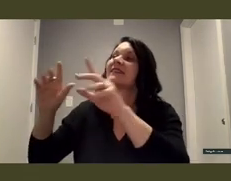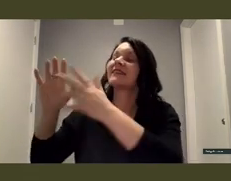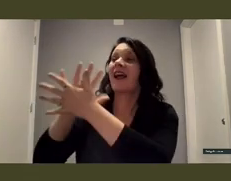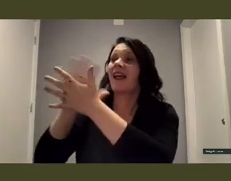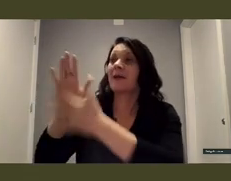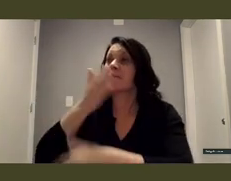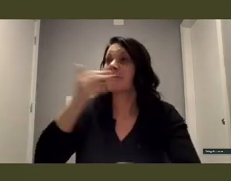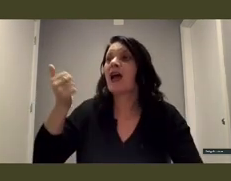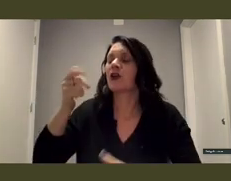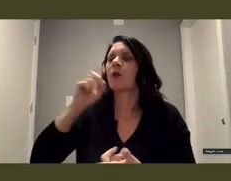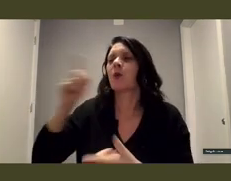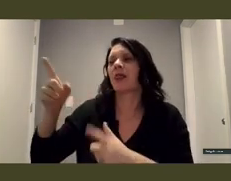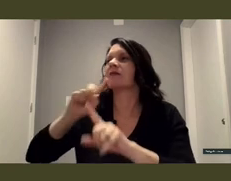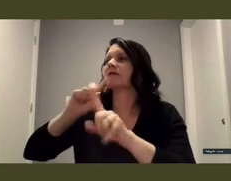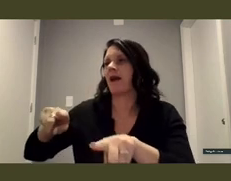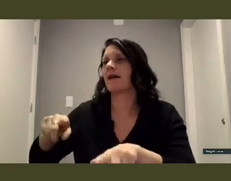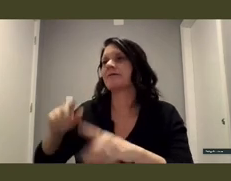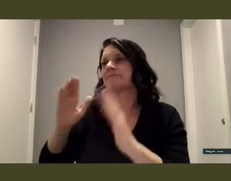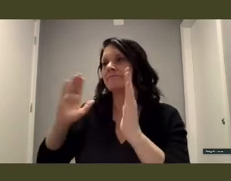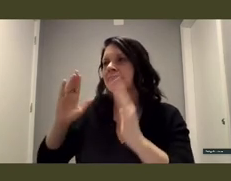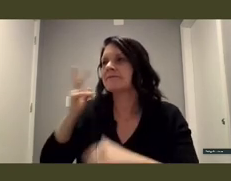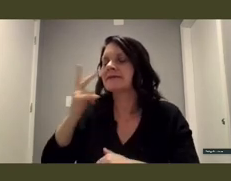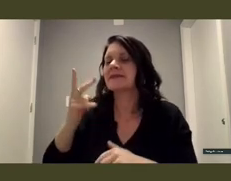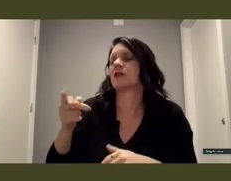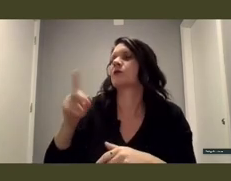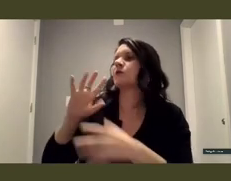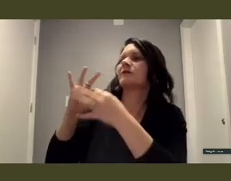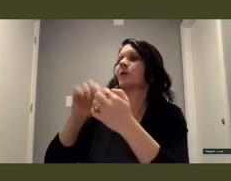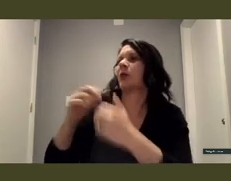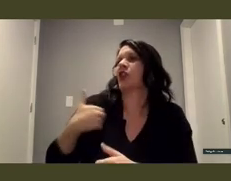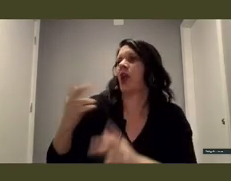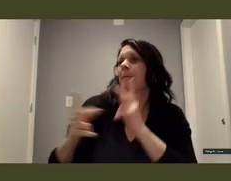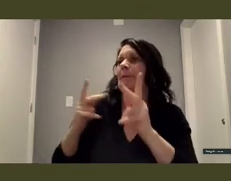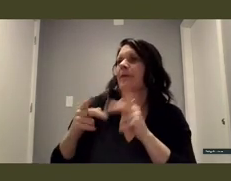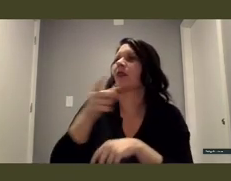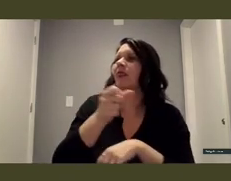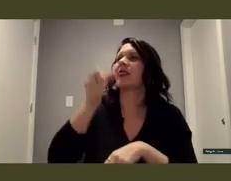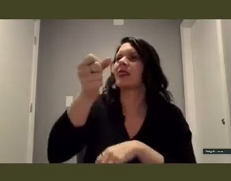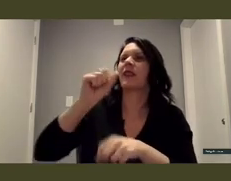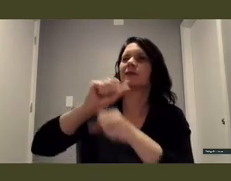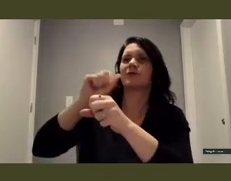wants to talk about young people and jobs in position of employment.